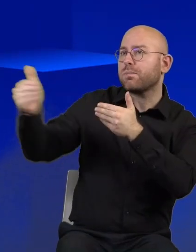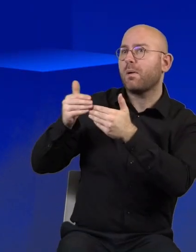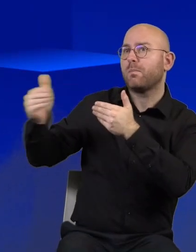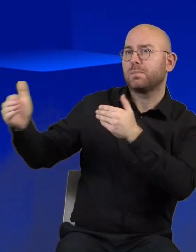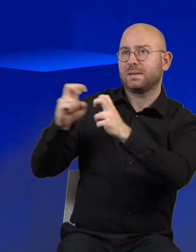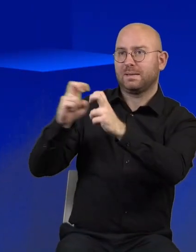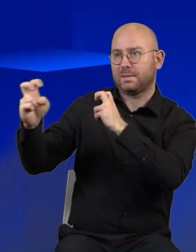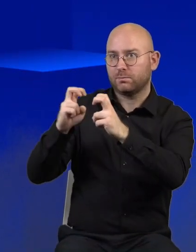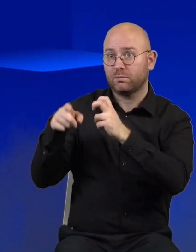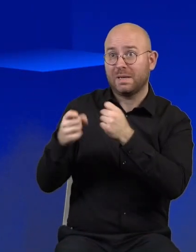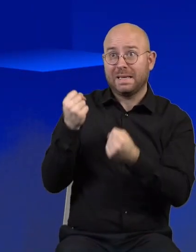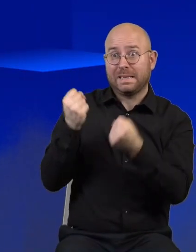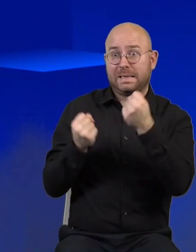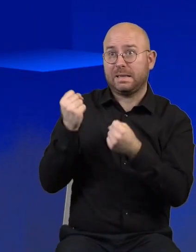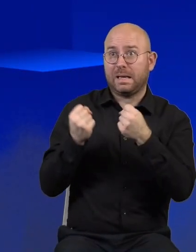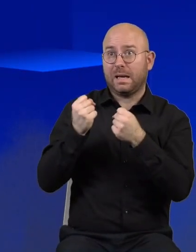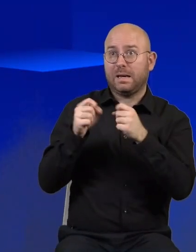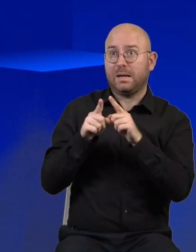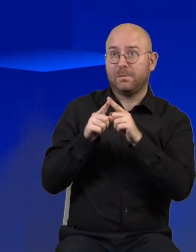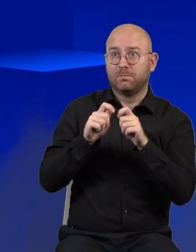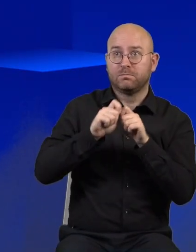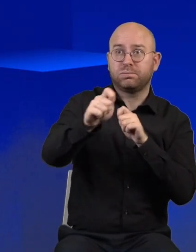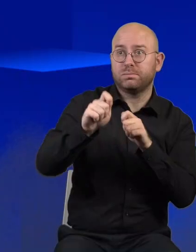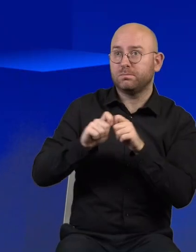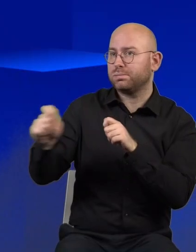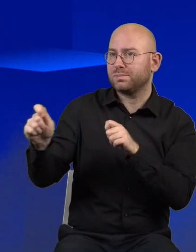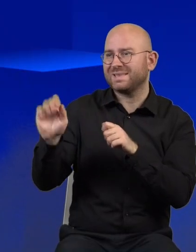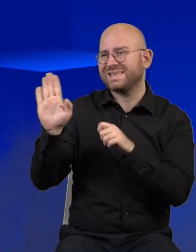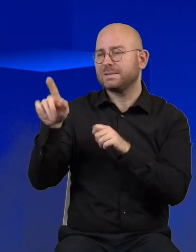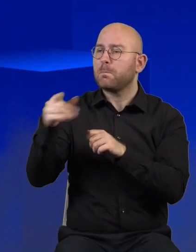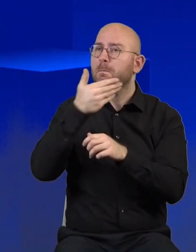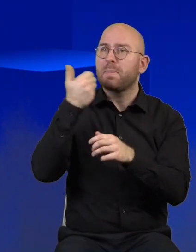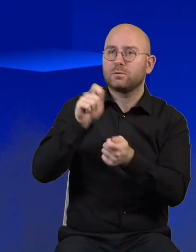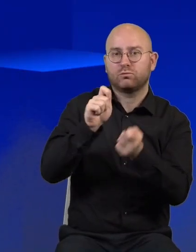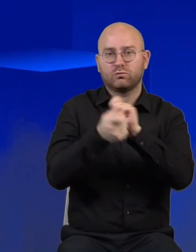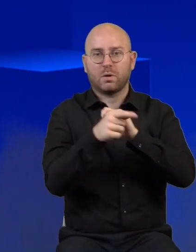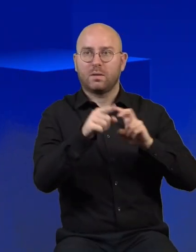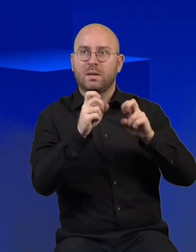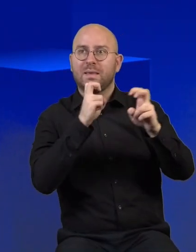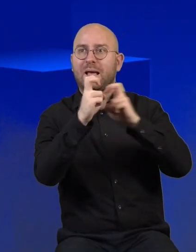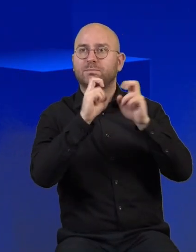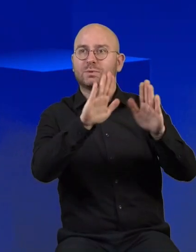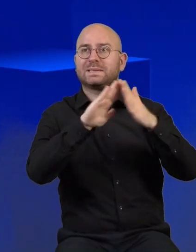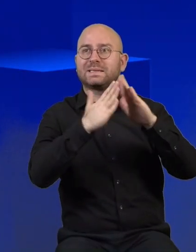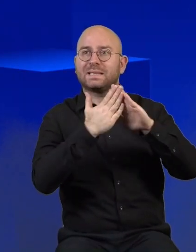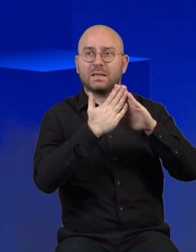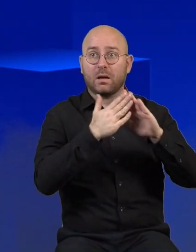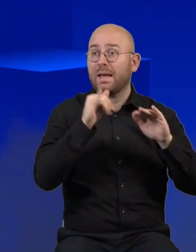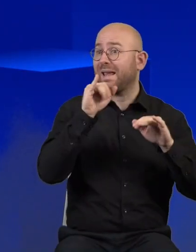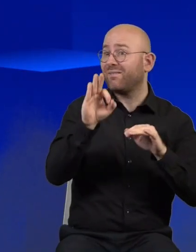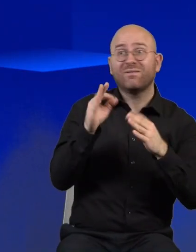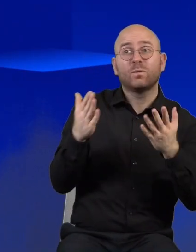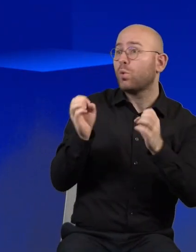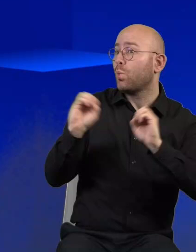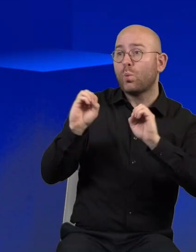would that influence the different levels of population, like, for example, the